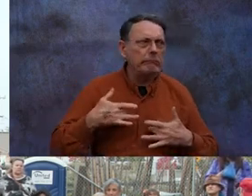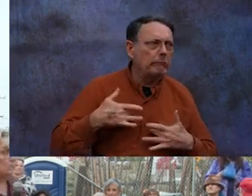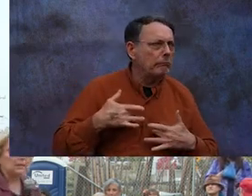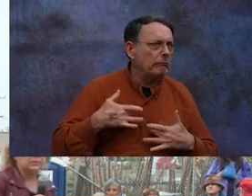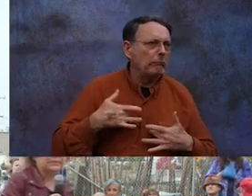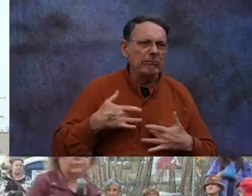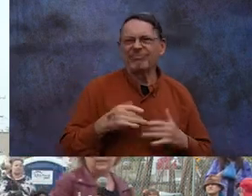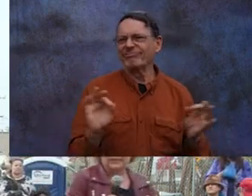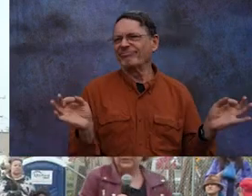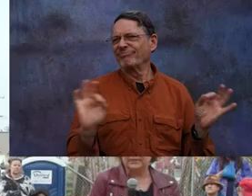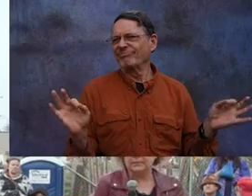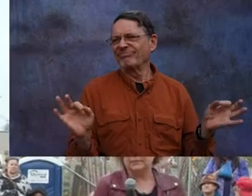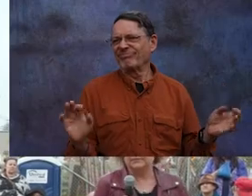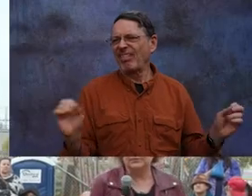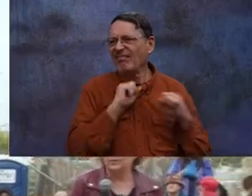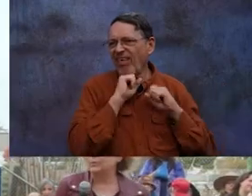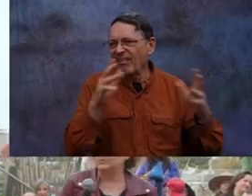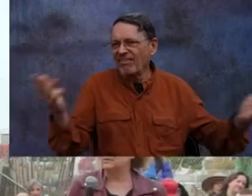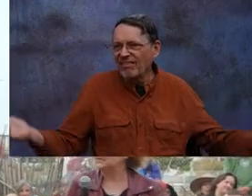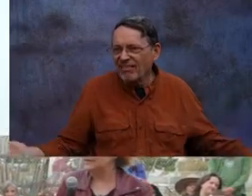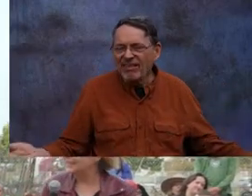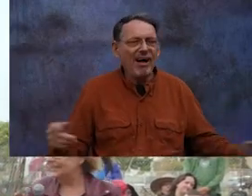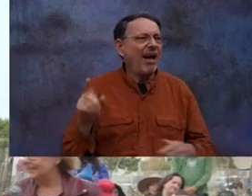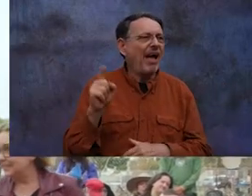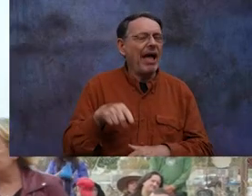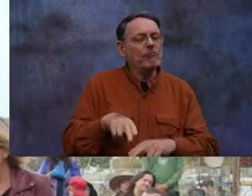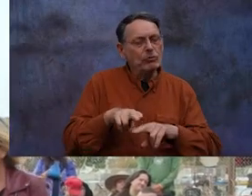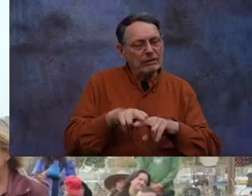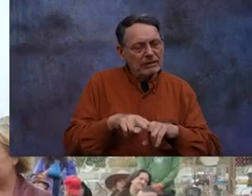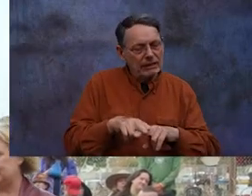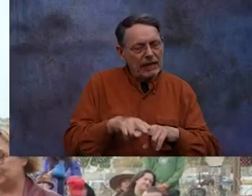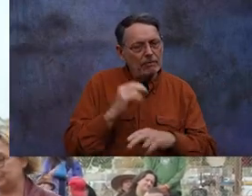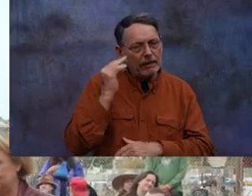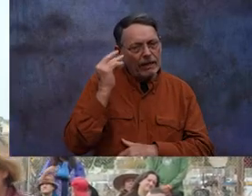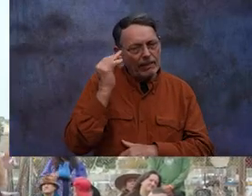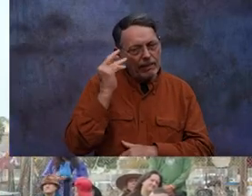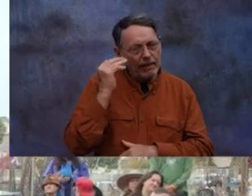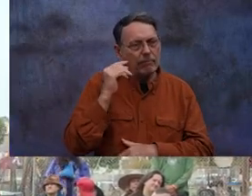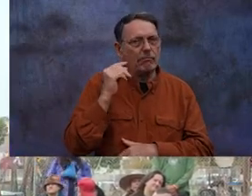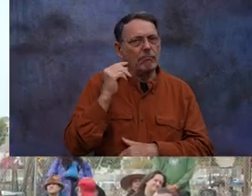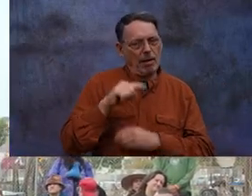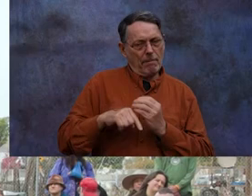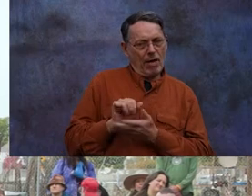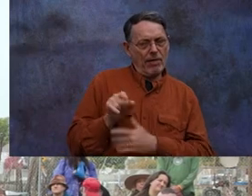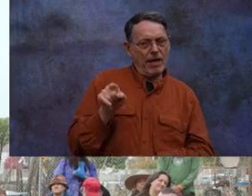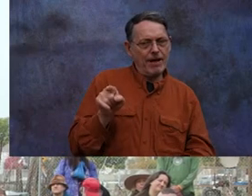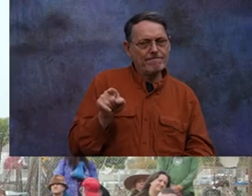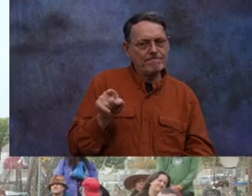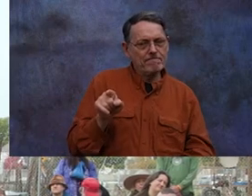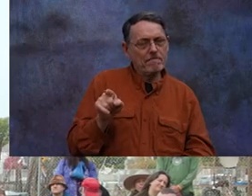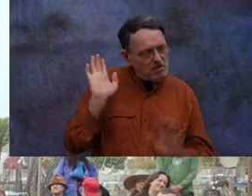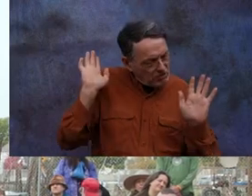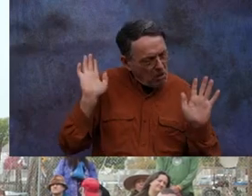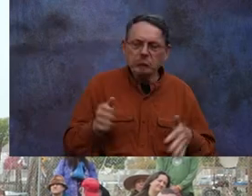all my reservations don't hold water, that I have to sit down and think about